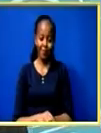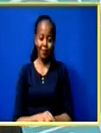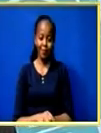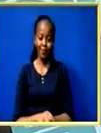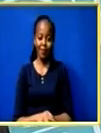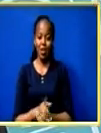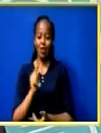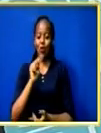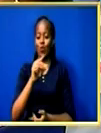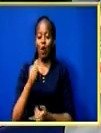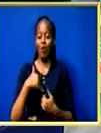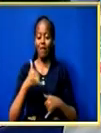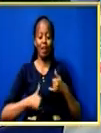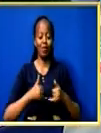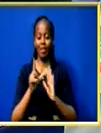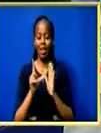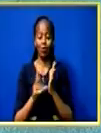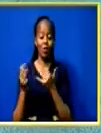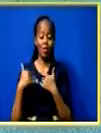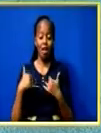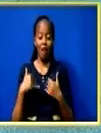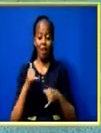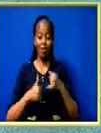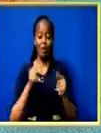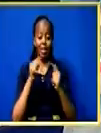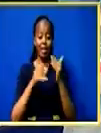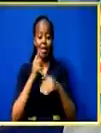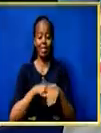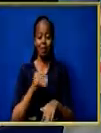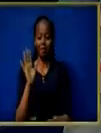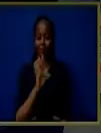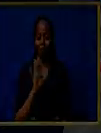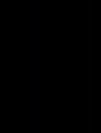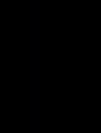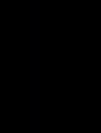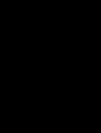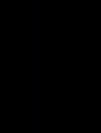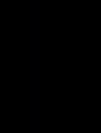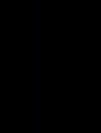Elizabeth. We have really enjoyed this lesson. We hope you have as well. Until next time, bye.